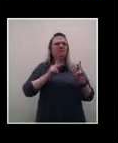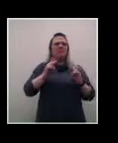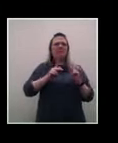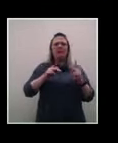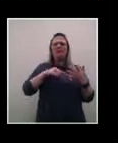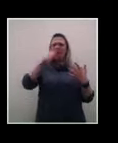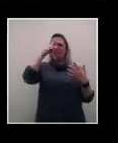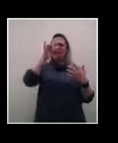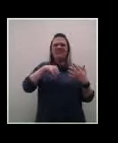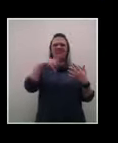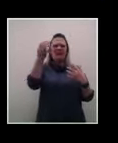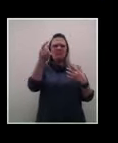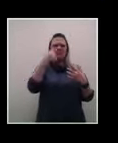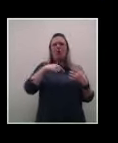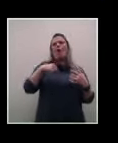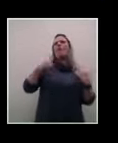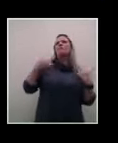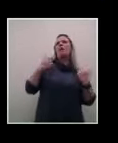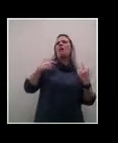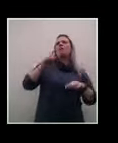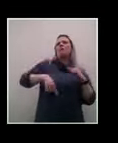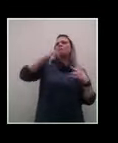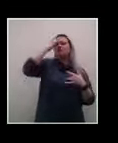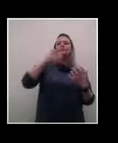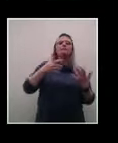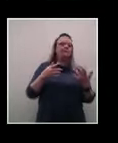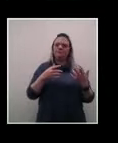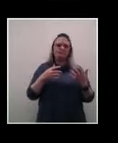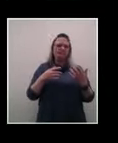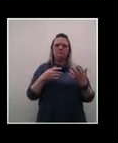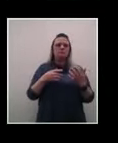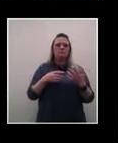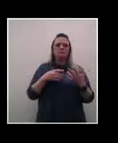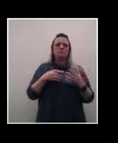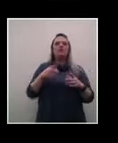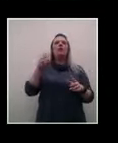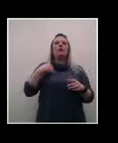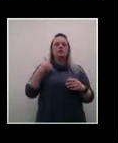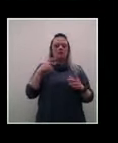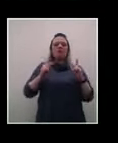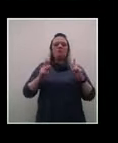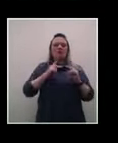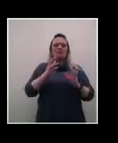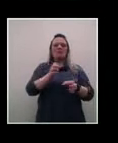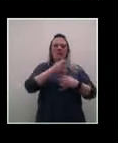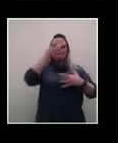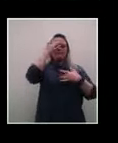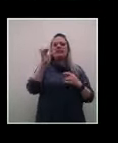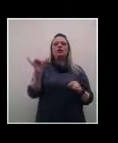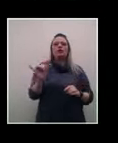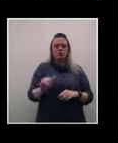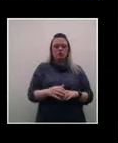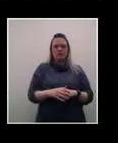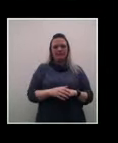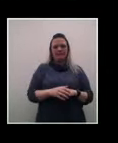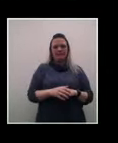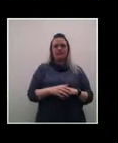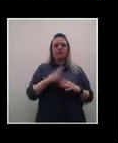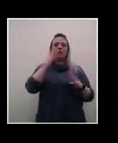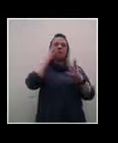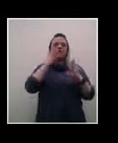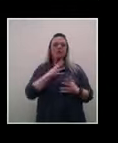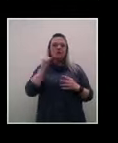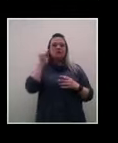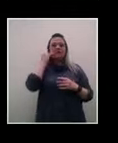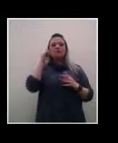I'm not going to get sick. There are people who are young who've gotten sick in our community. And unfortunately, when it comes to fatalities, if you